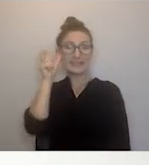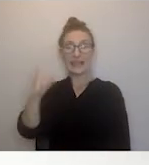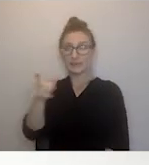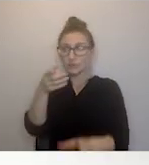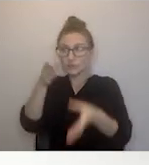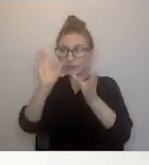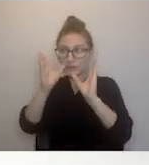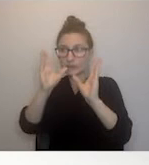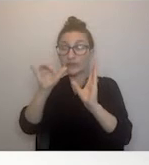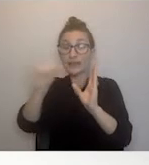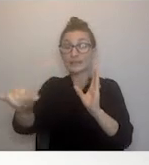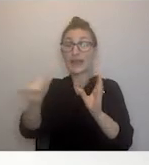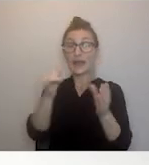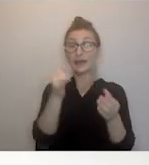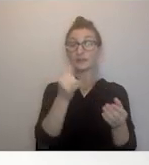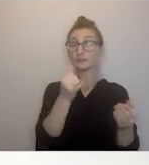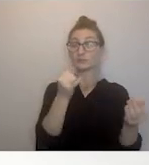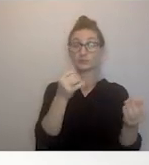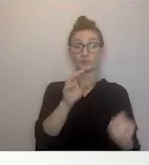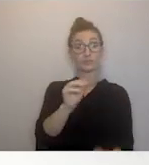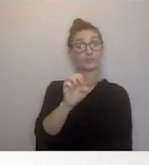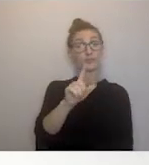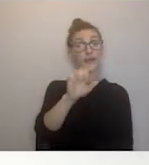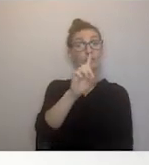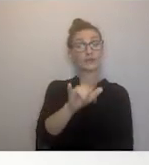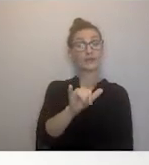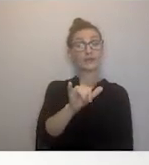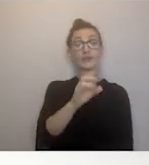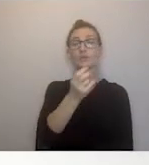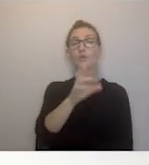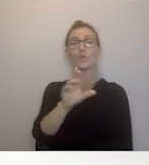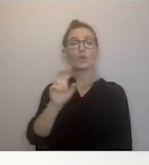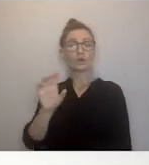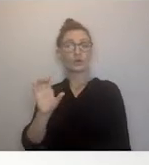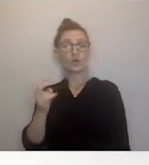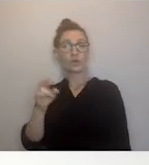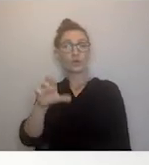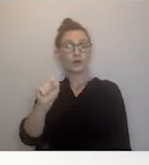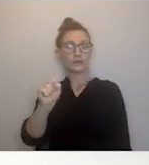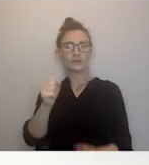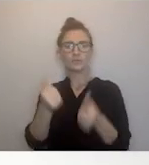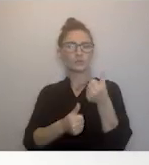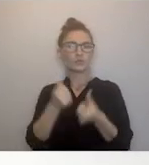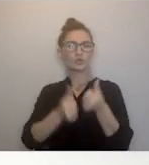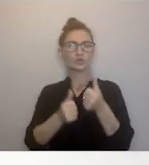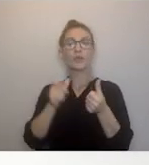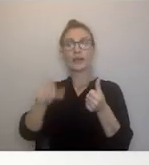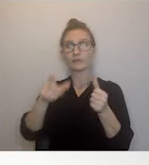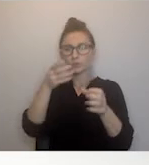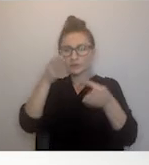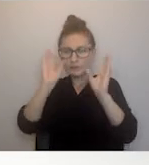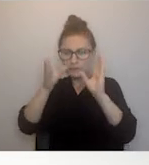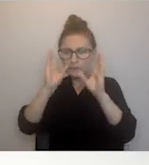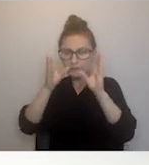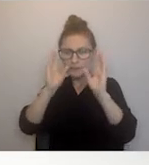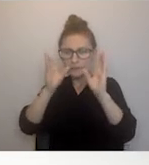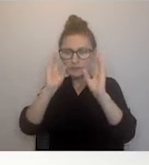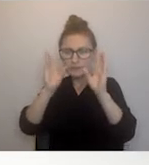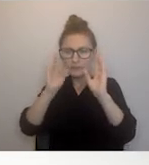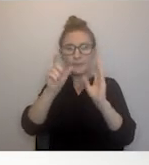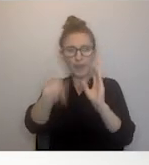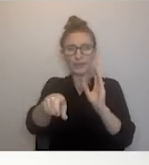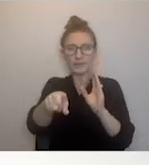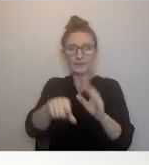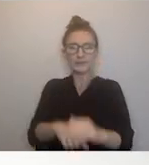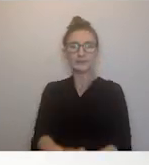this a melody, or is this the chorus that we're coming back to time and time again? Let's really listen to what we're hearing and focus